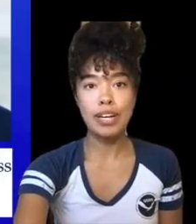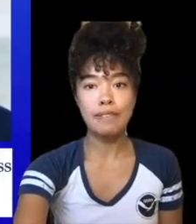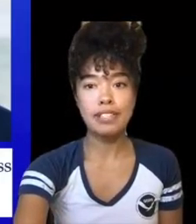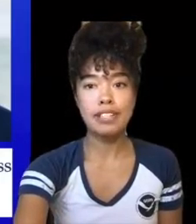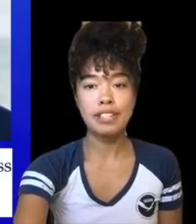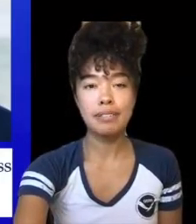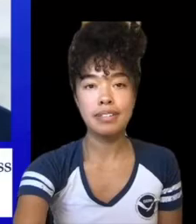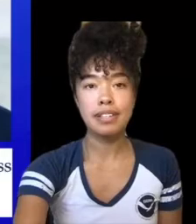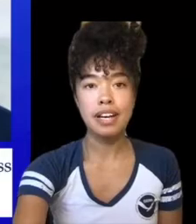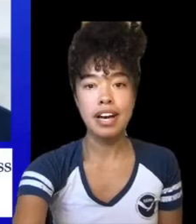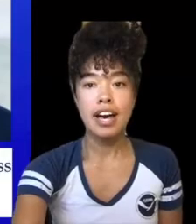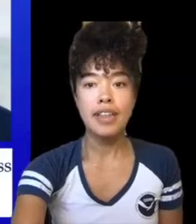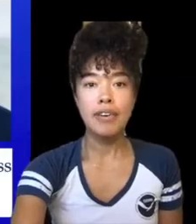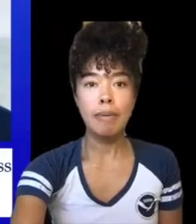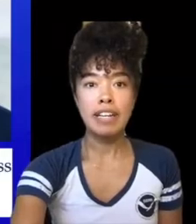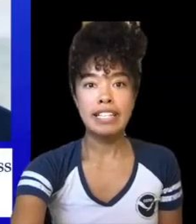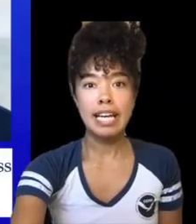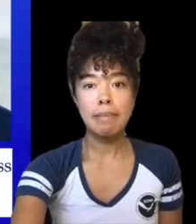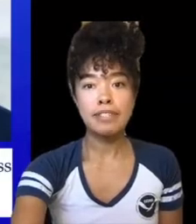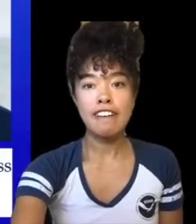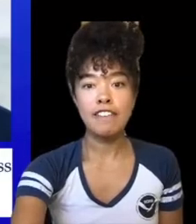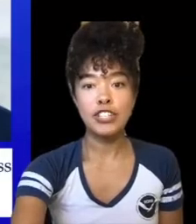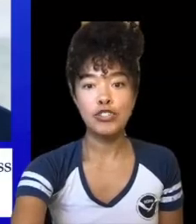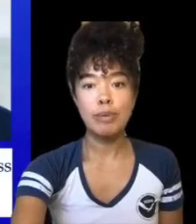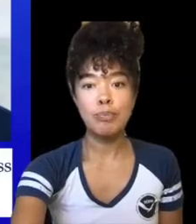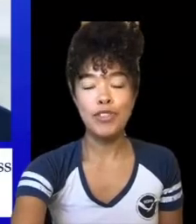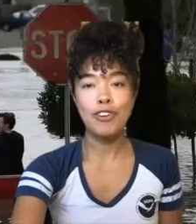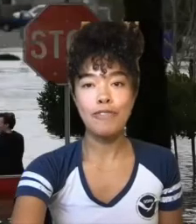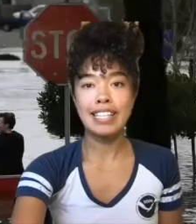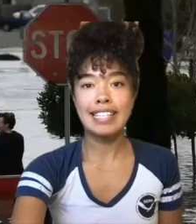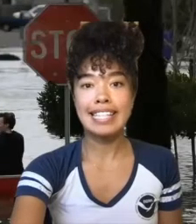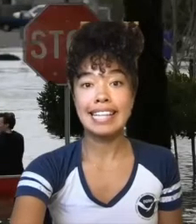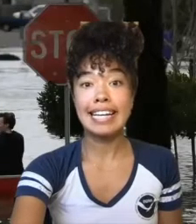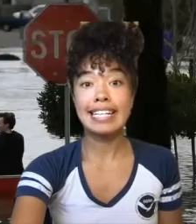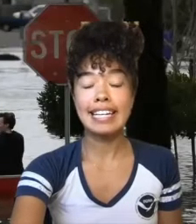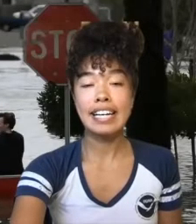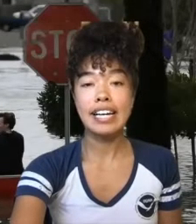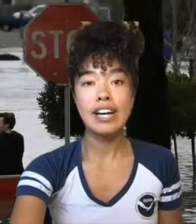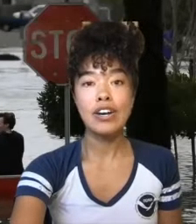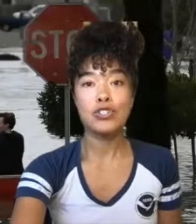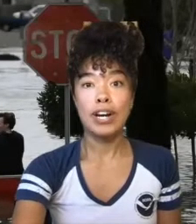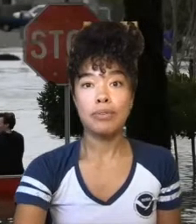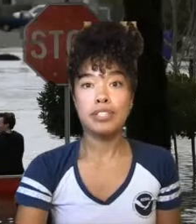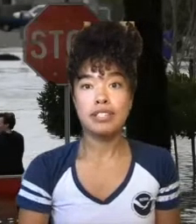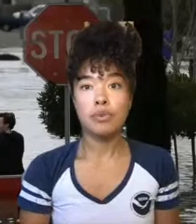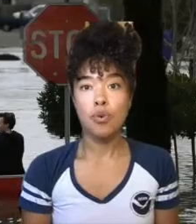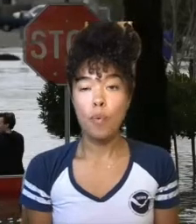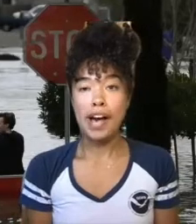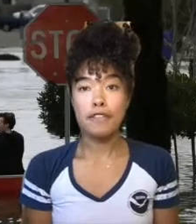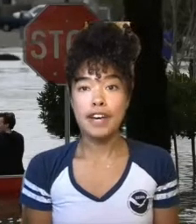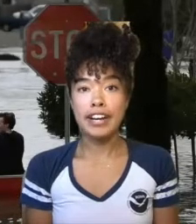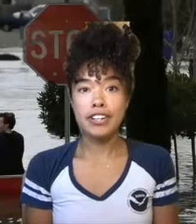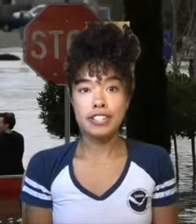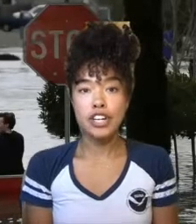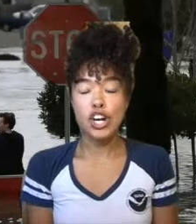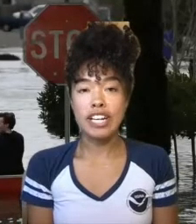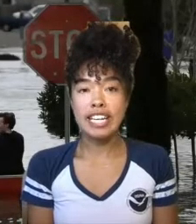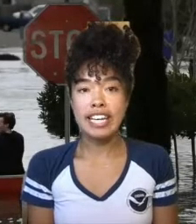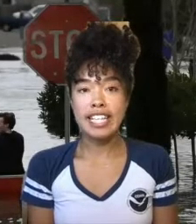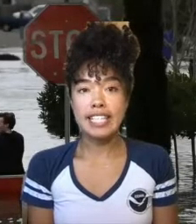heat waves. There are many types of extreme weather events, like droughts,